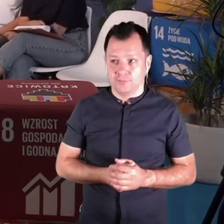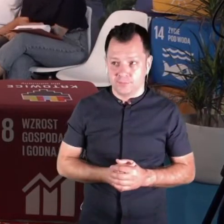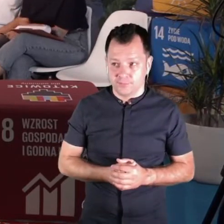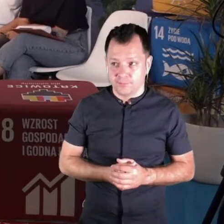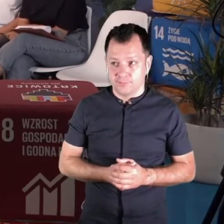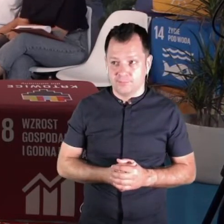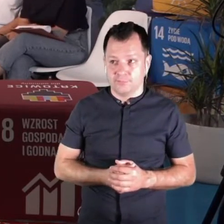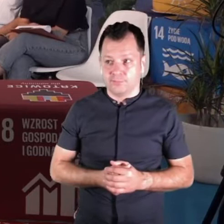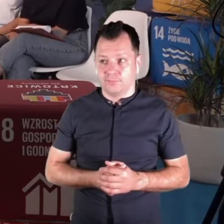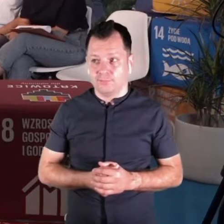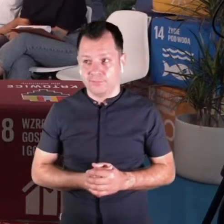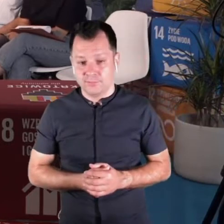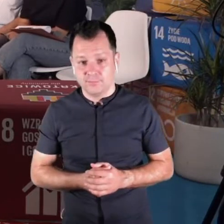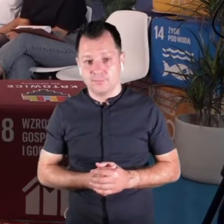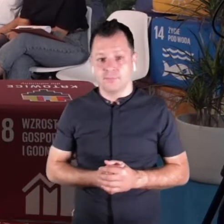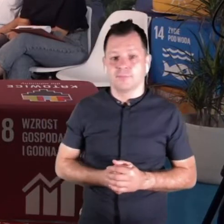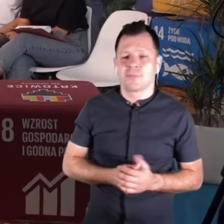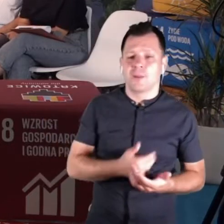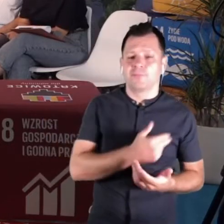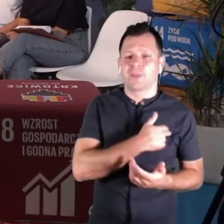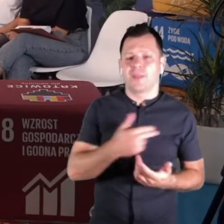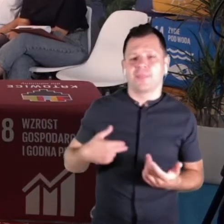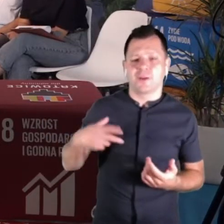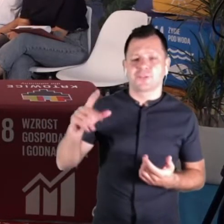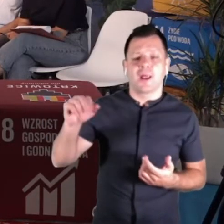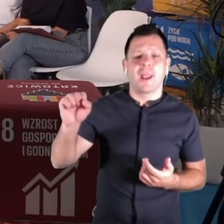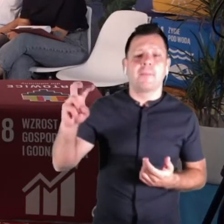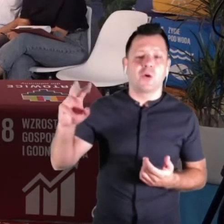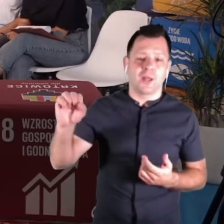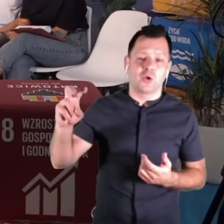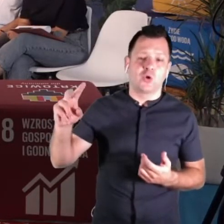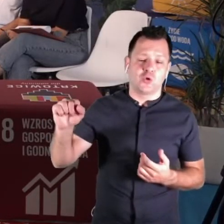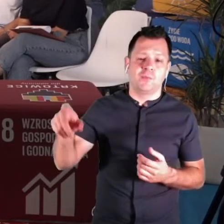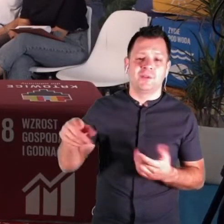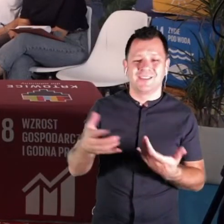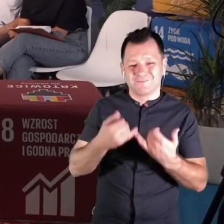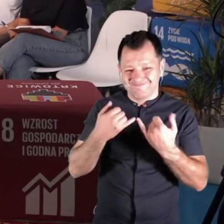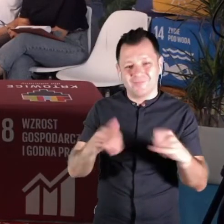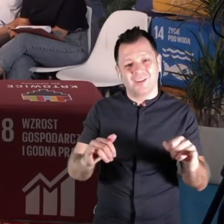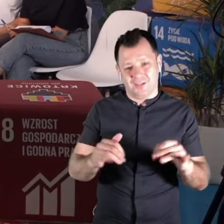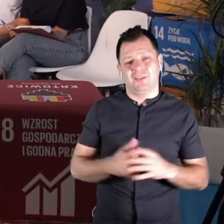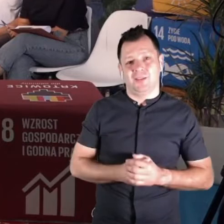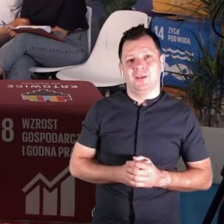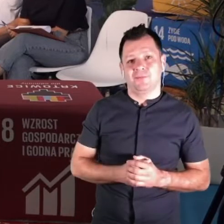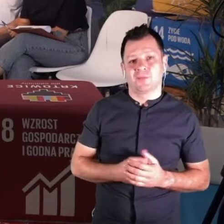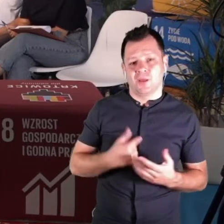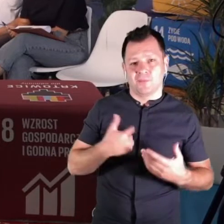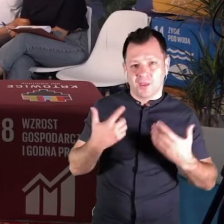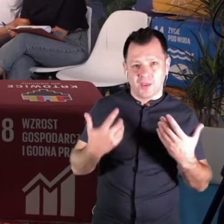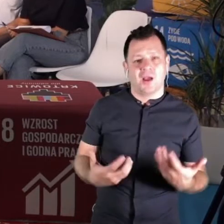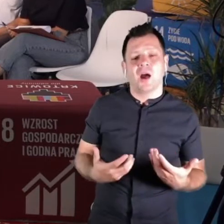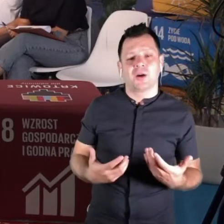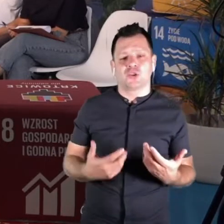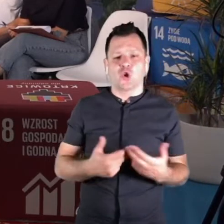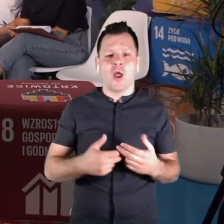Hi. Our lab is a little bit different. This is why I decided to call the presentation Living Lab as a Service. As you may know, it's quite